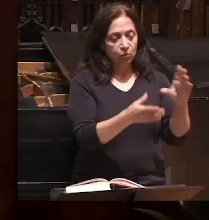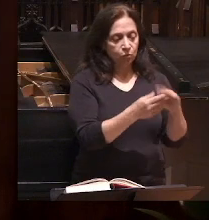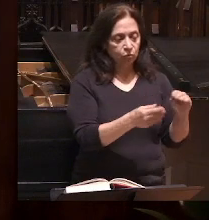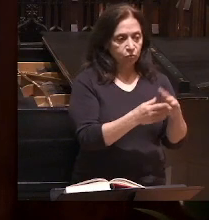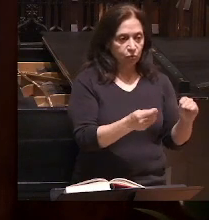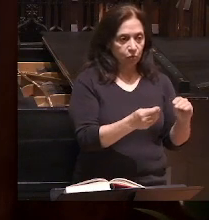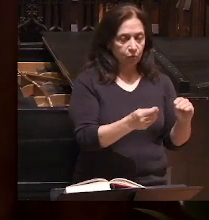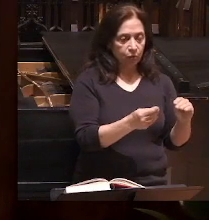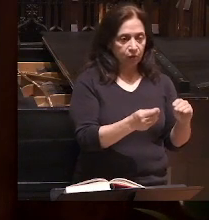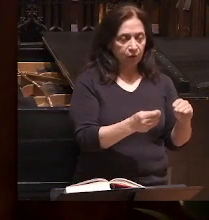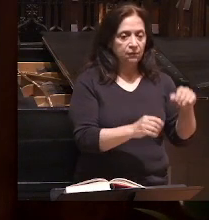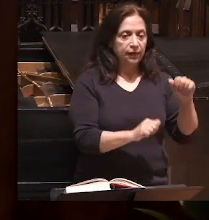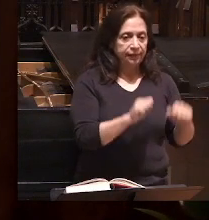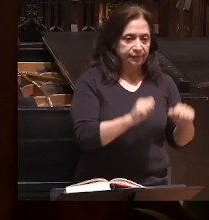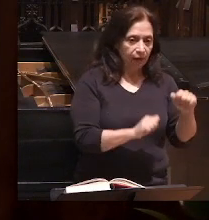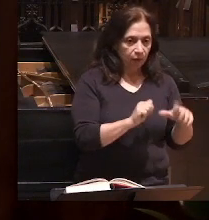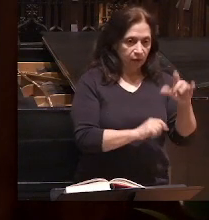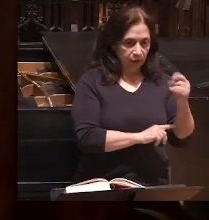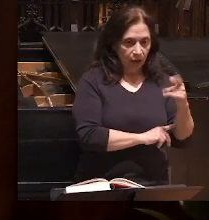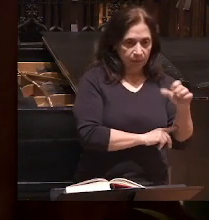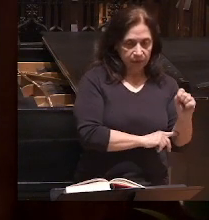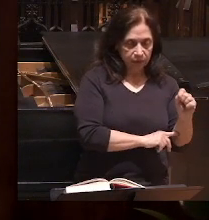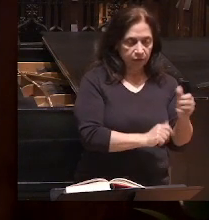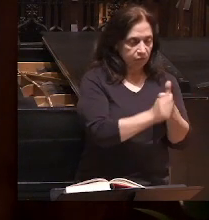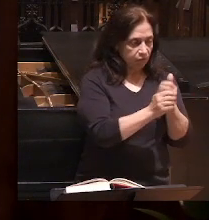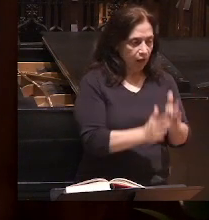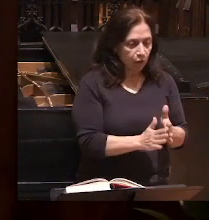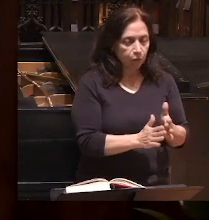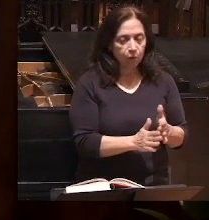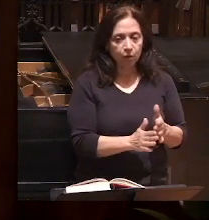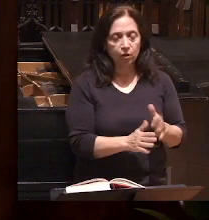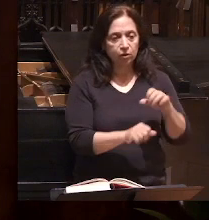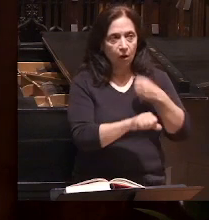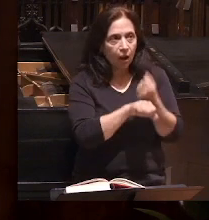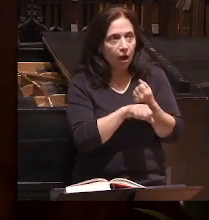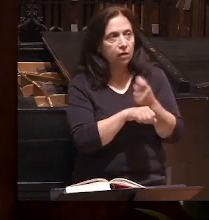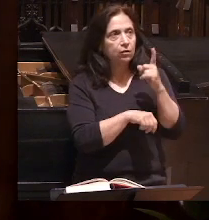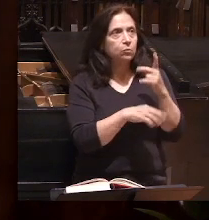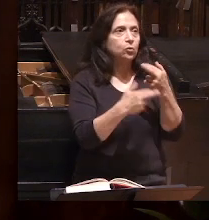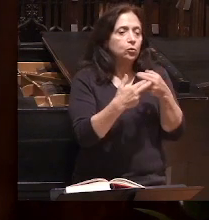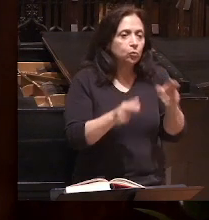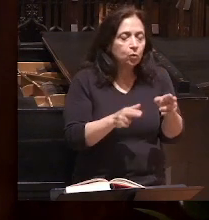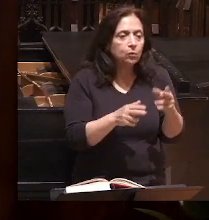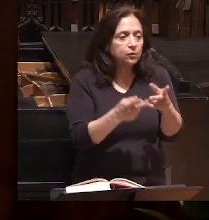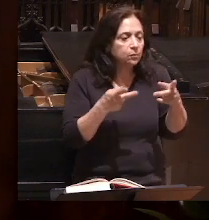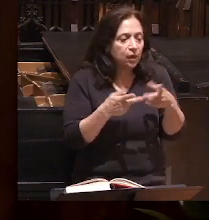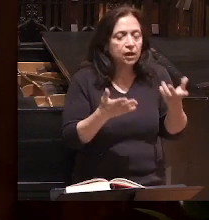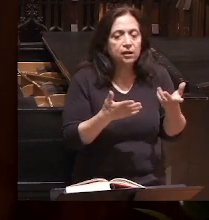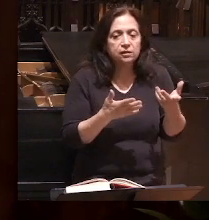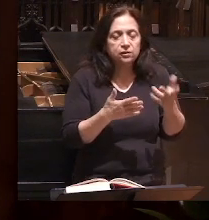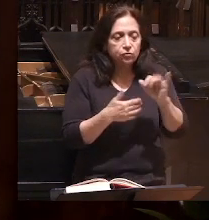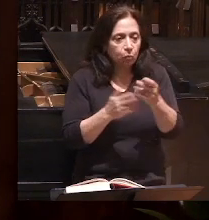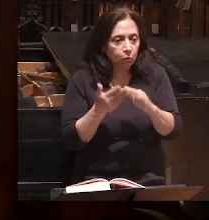of Doubting Thomas, right? The disciples are locked in a room somewhere in